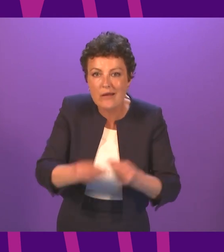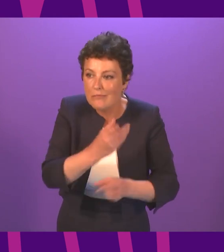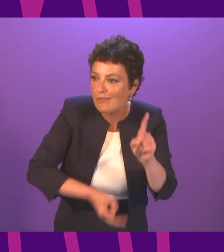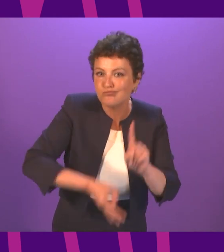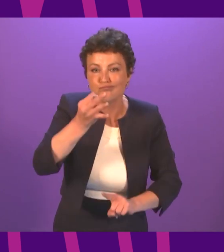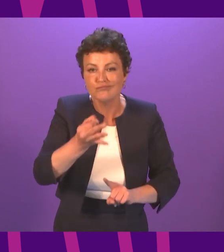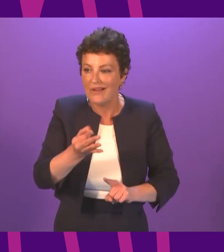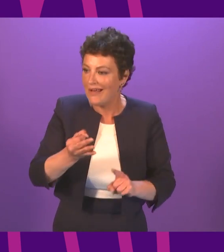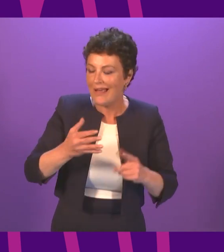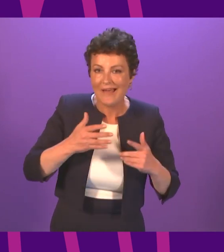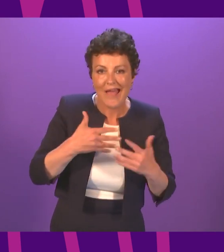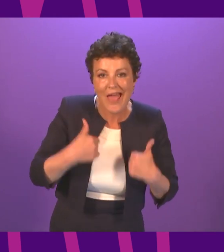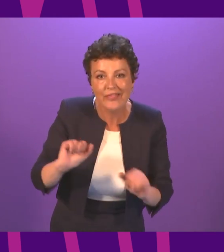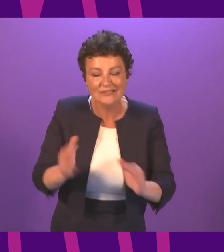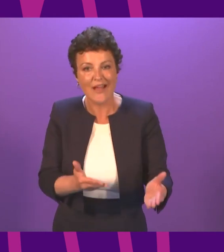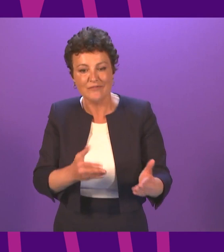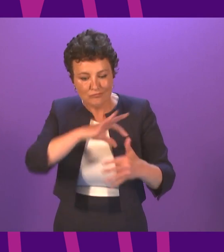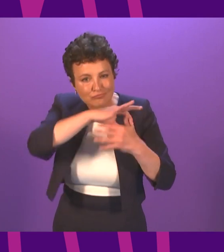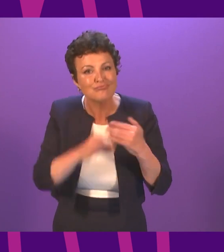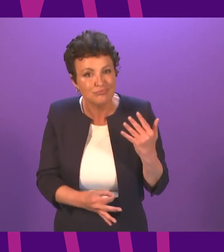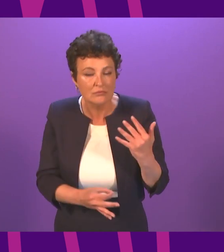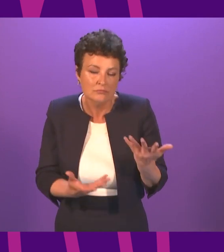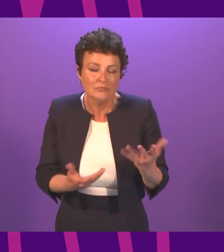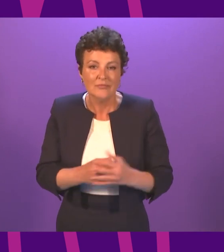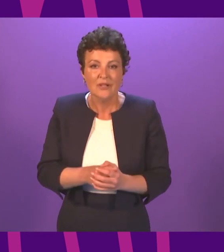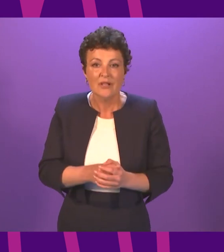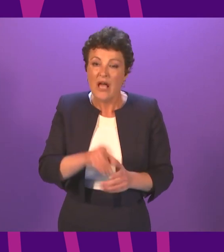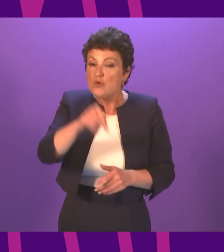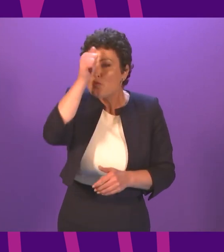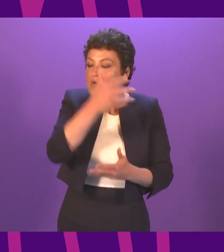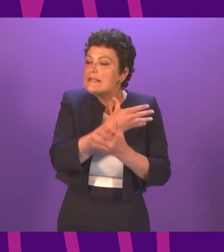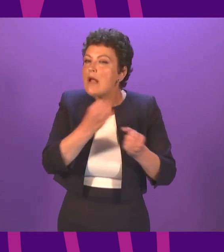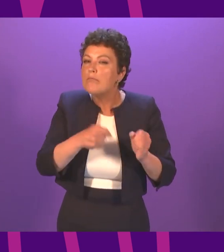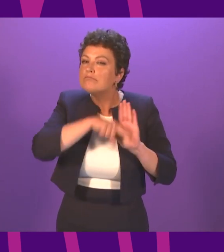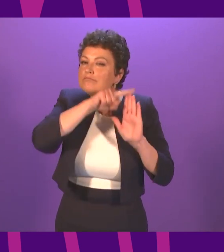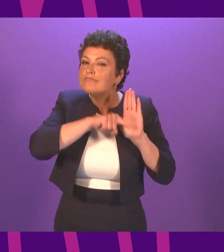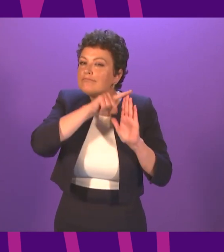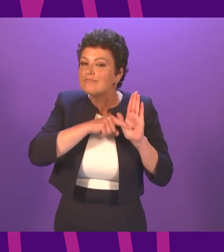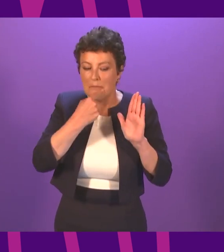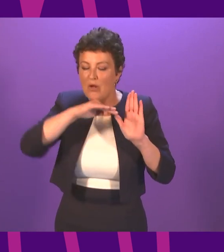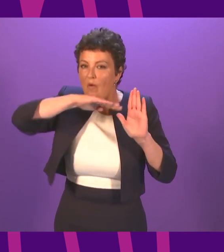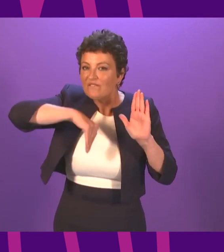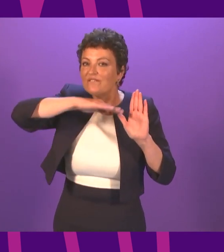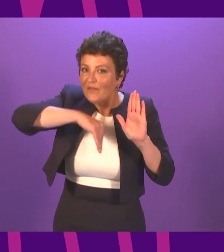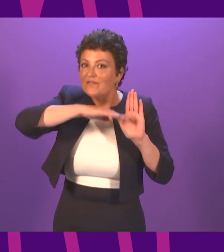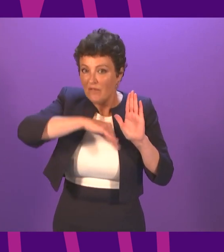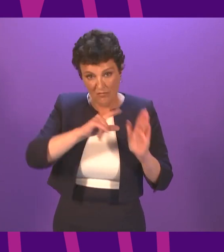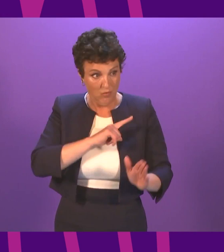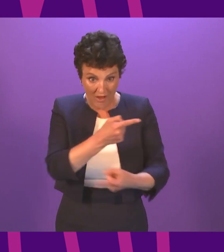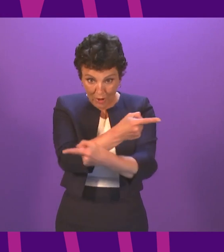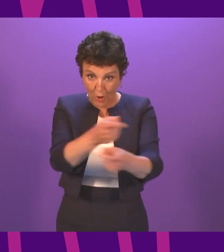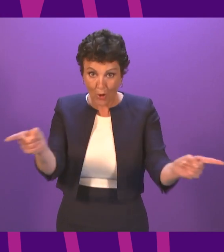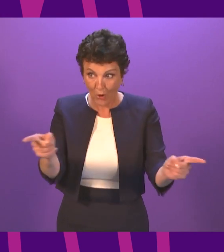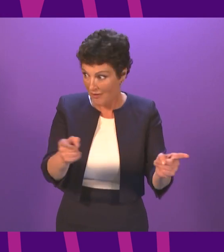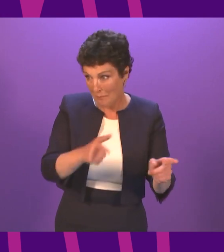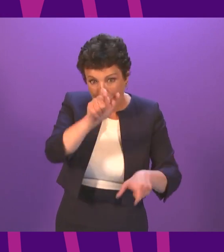and of our society. Some COVID restrictions, of course, have eased now because of the incredible sacrifices of people across our